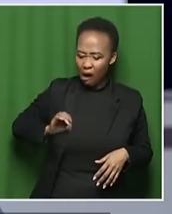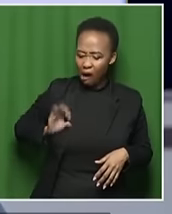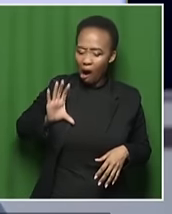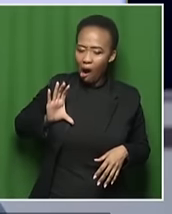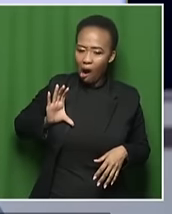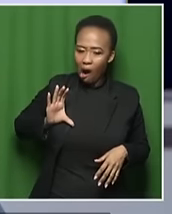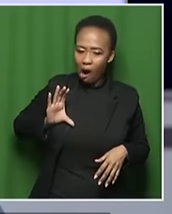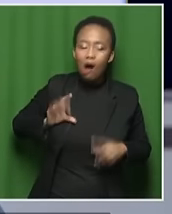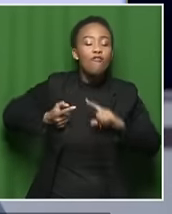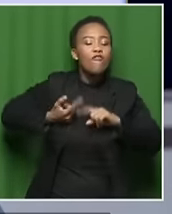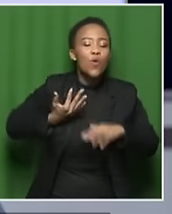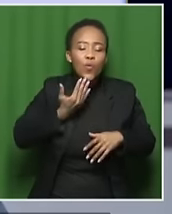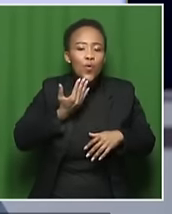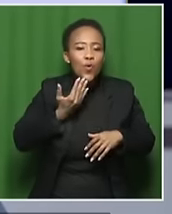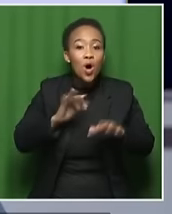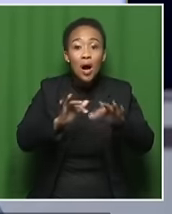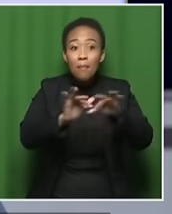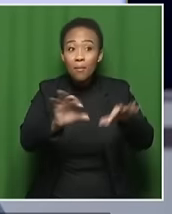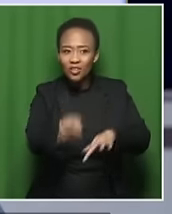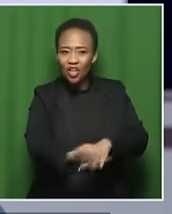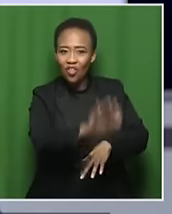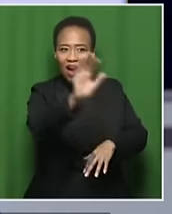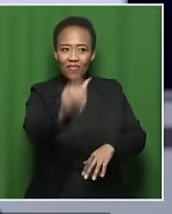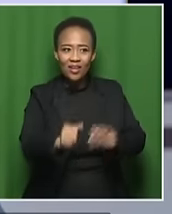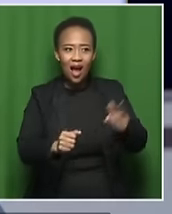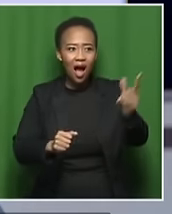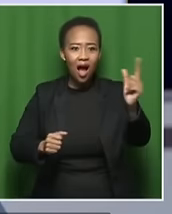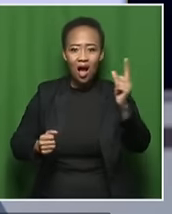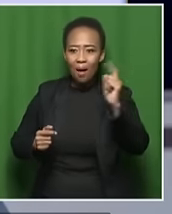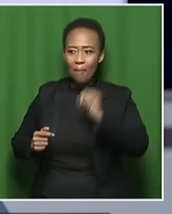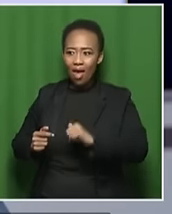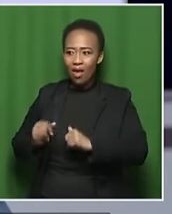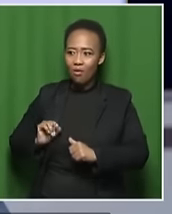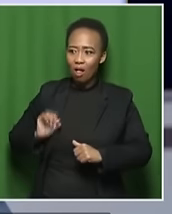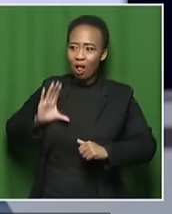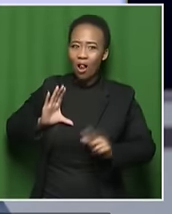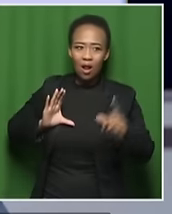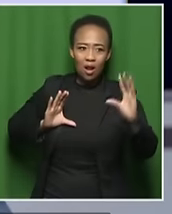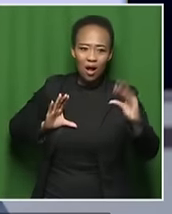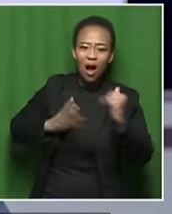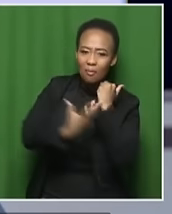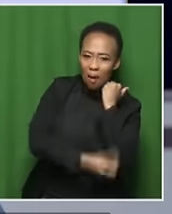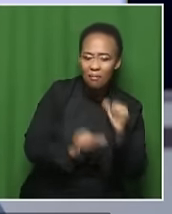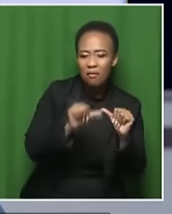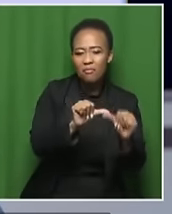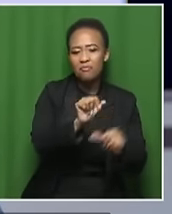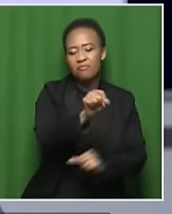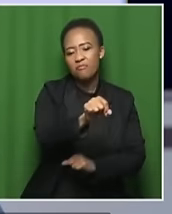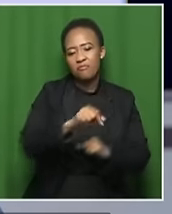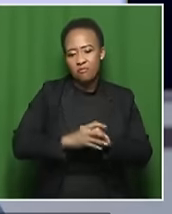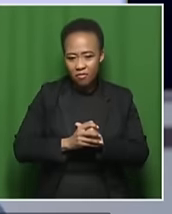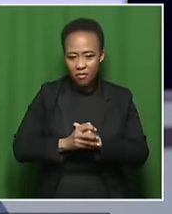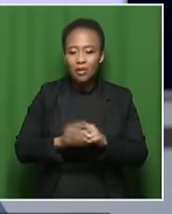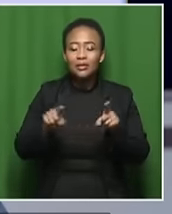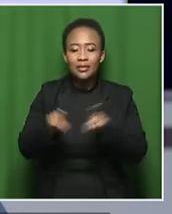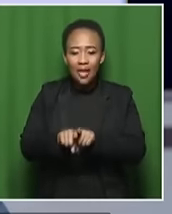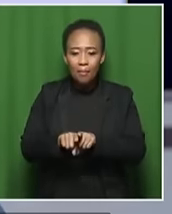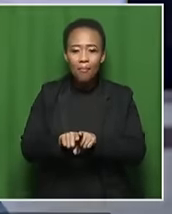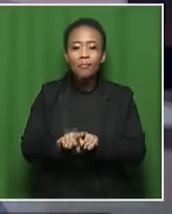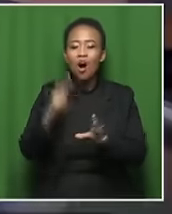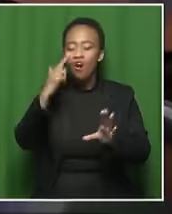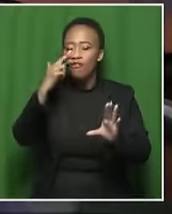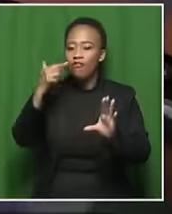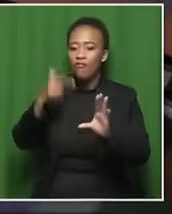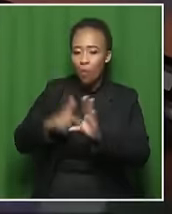and ordinary white South Africans. That's where we need to start. Two, we've got to deal with the issue of fuel. This government is